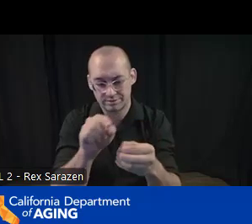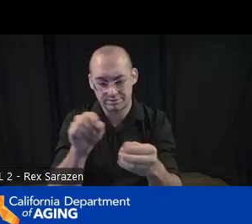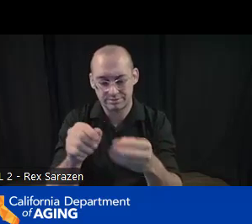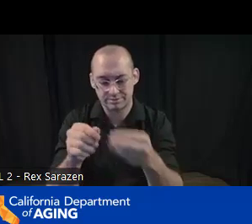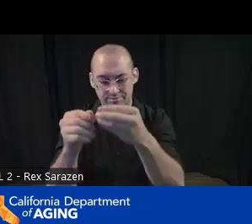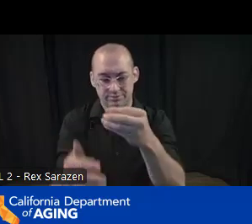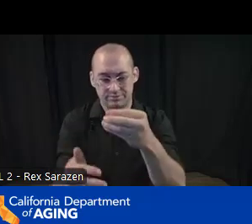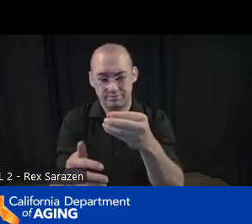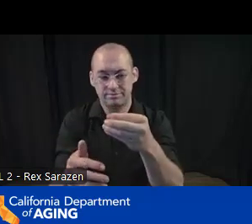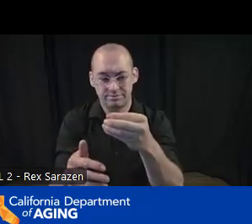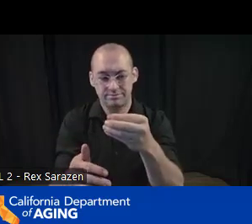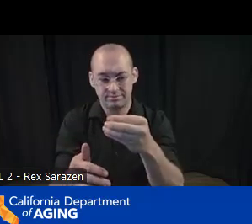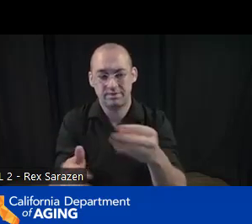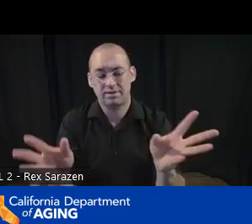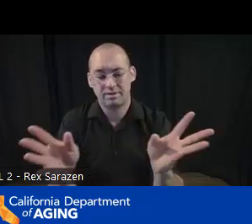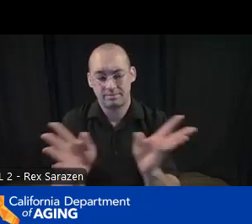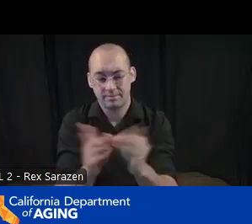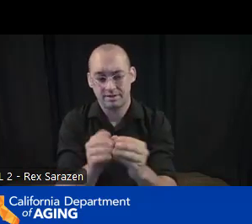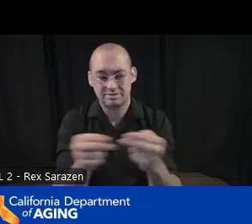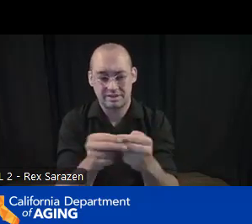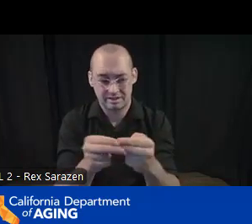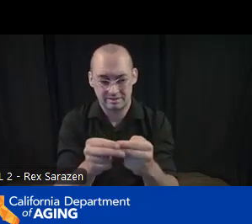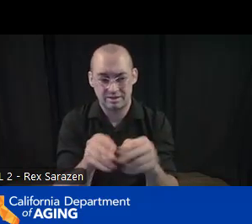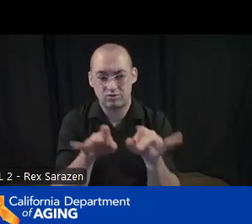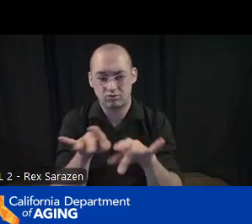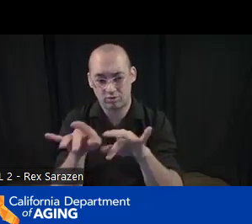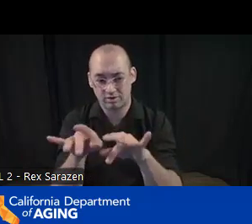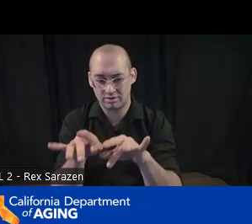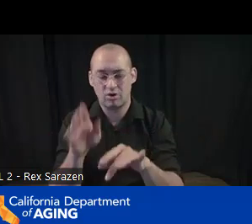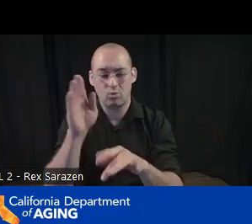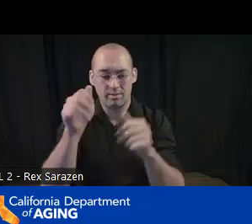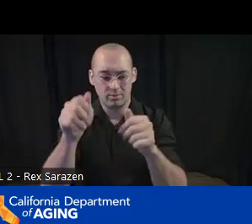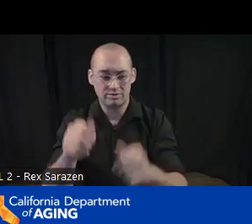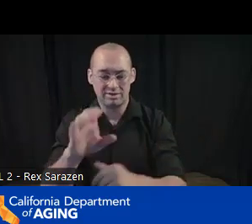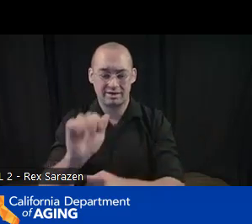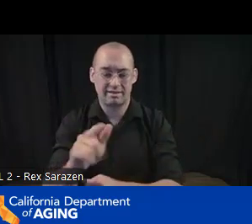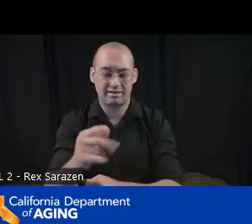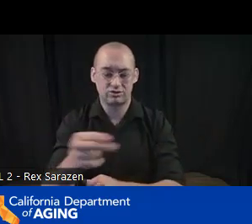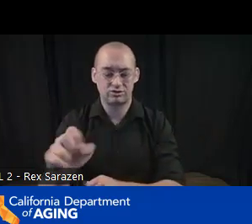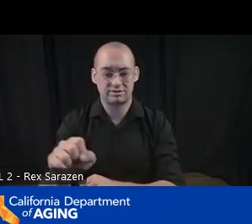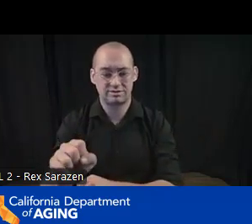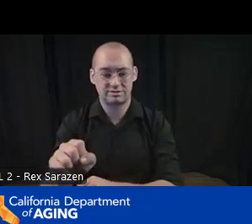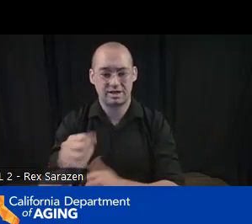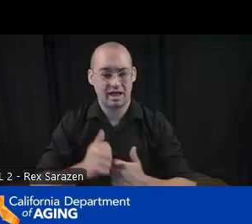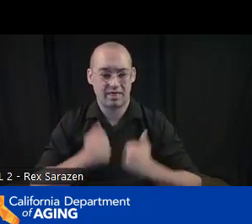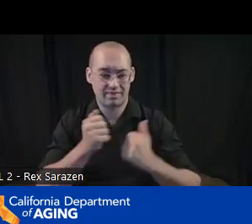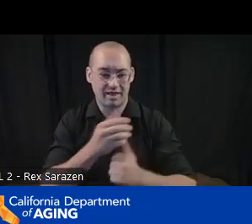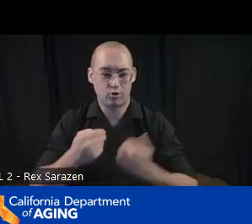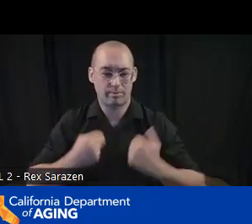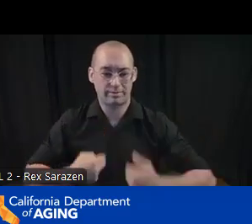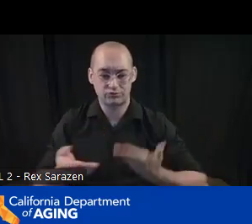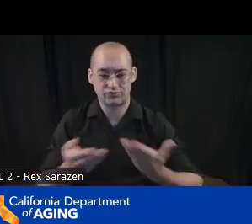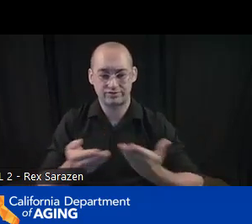Meeting slides and recording will be posted on the CalHHS, or California Health and Human Services